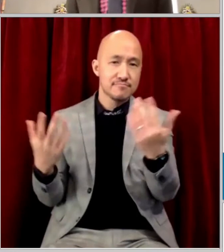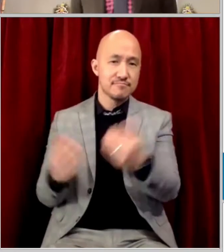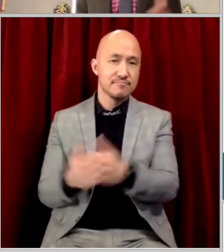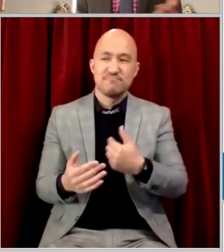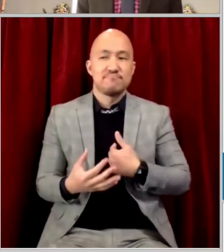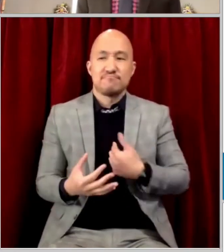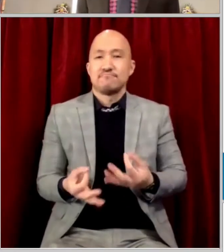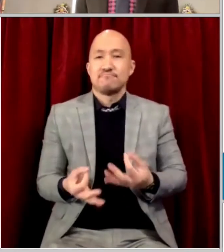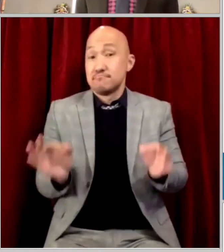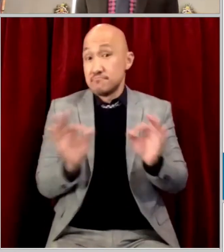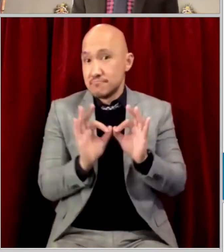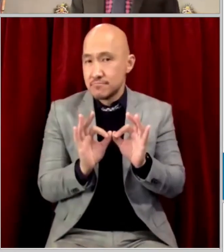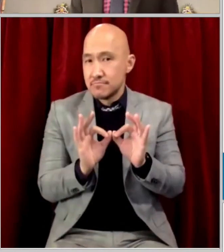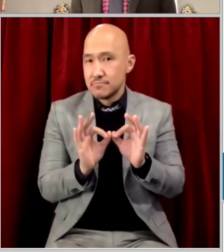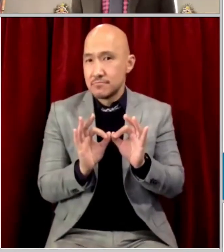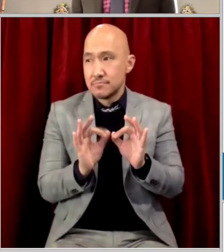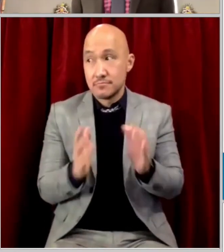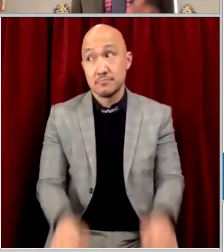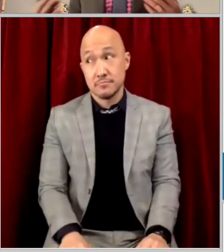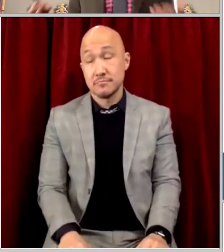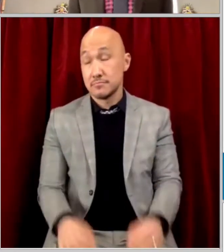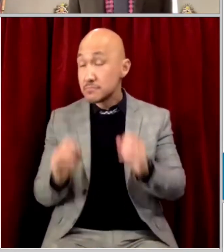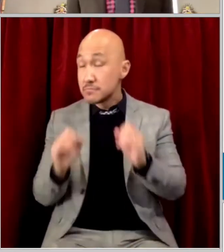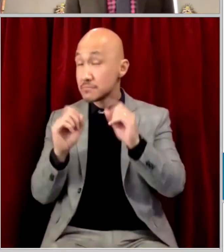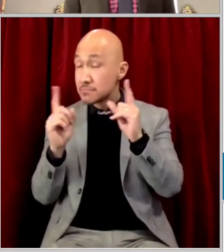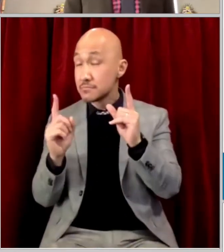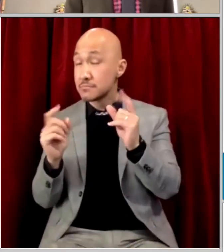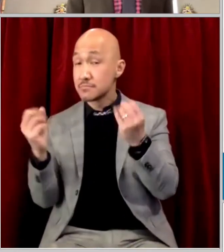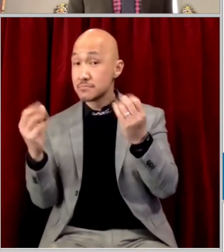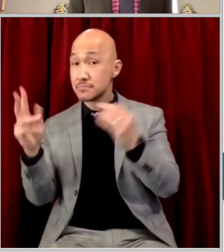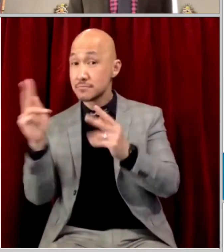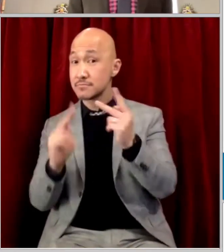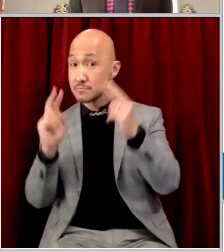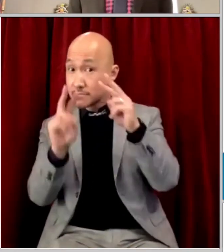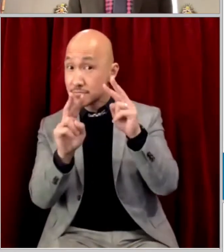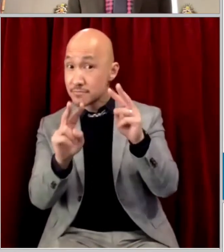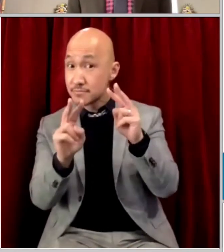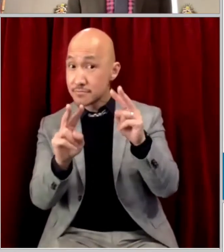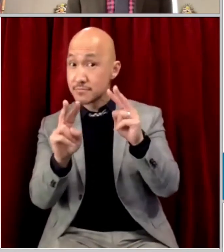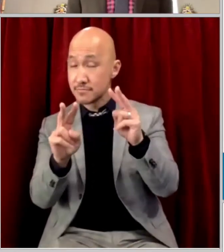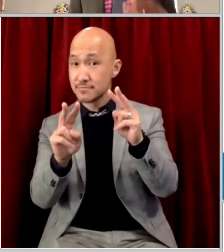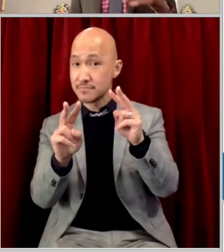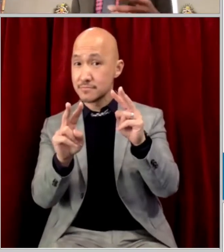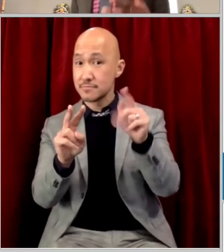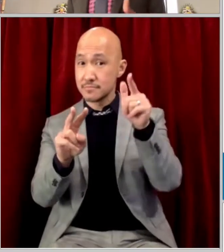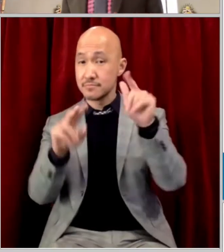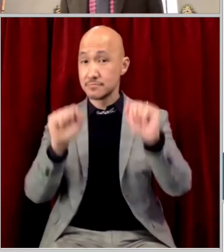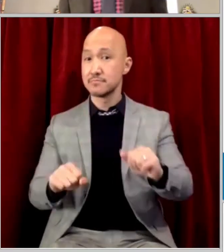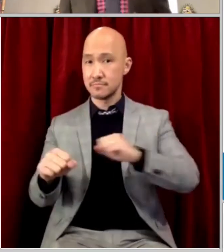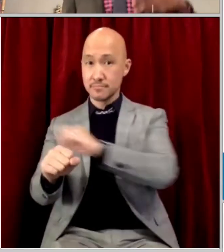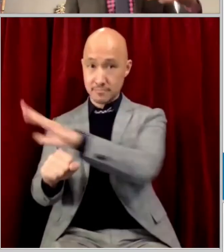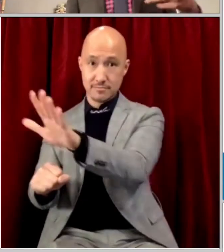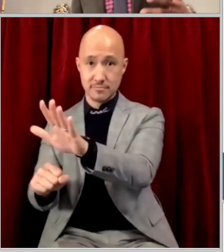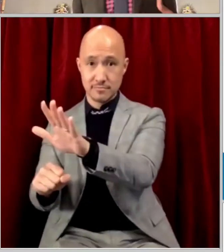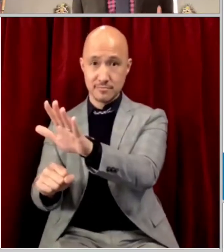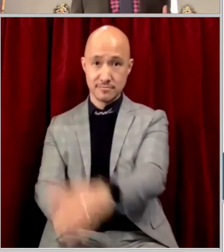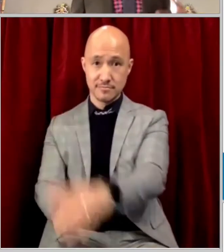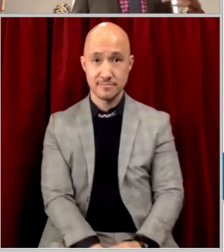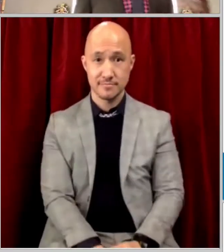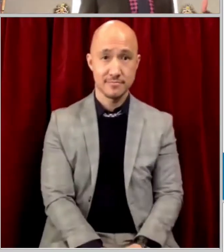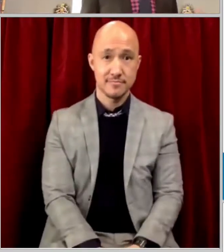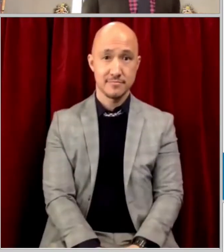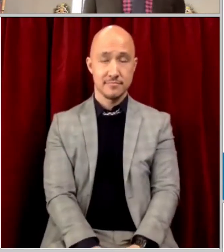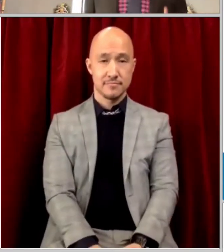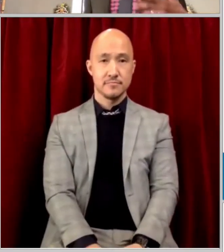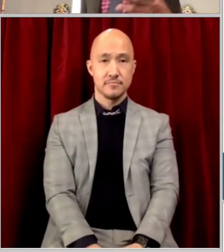to me? You'd be surprised how many people are actually watching you and paying attention to you. And so the question is are you allowing